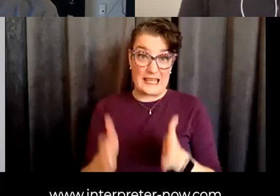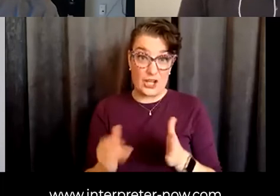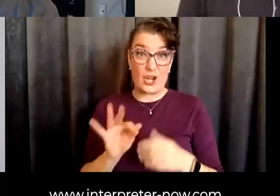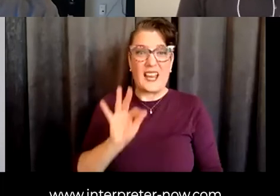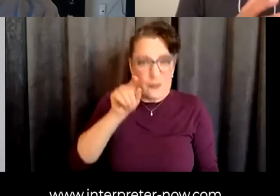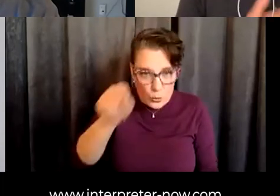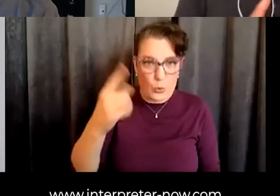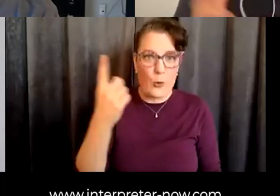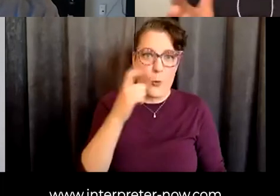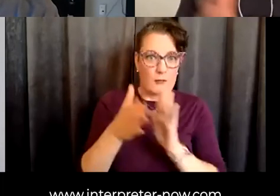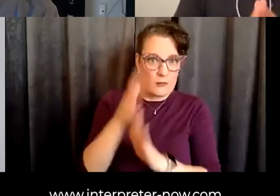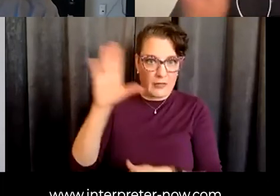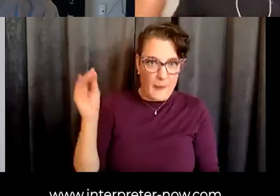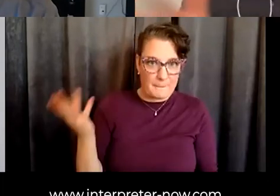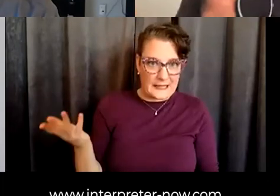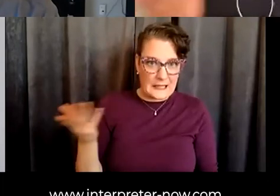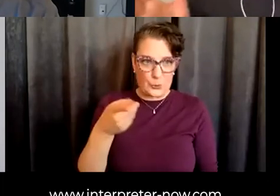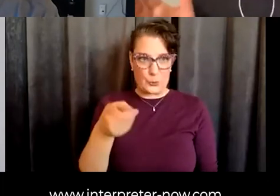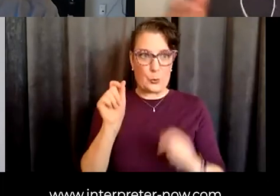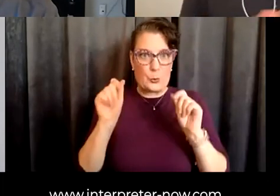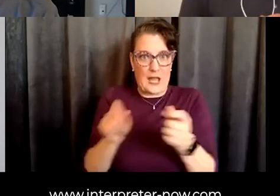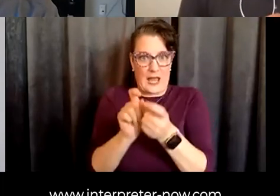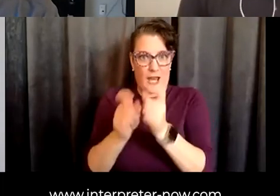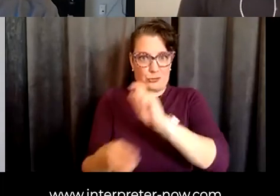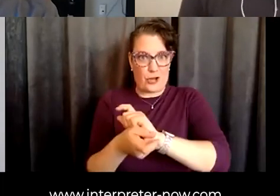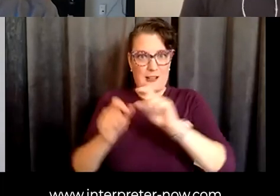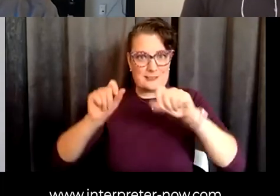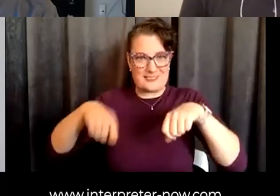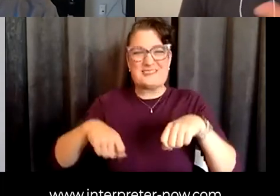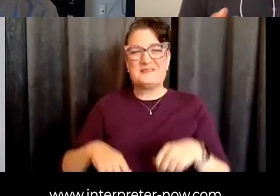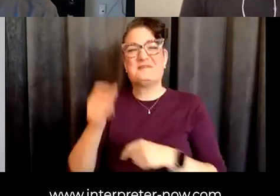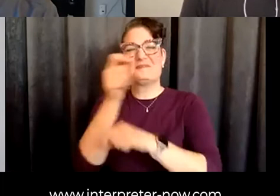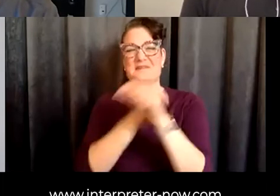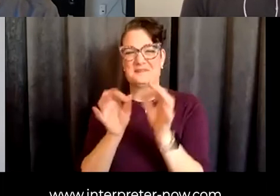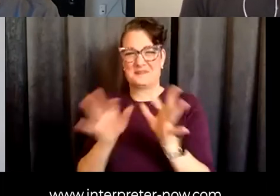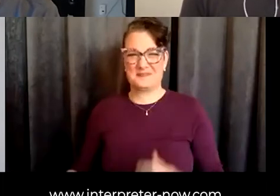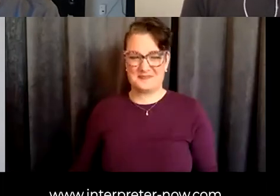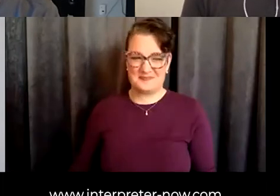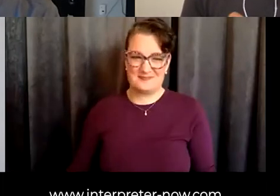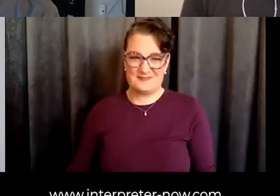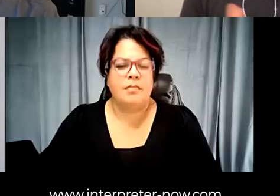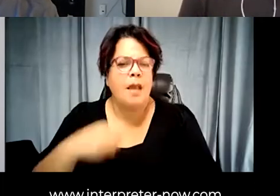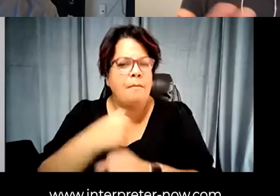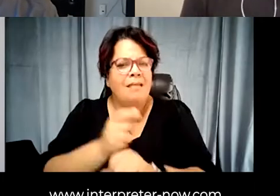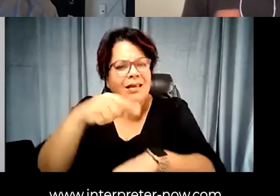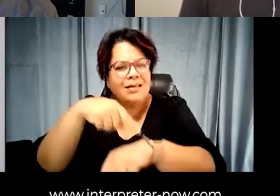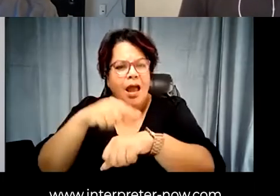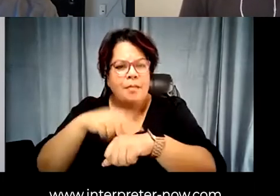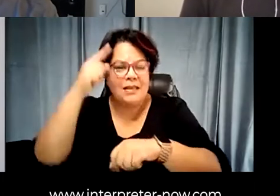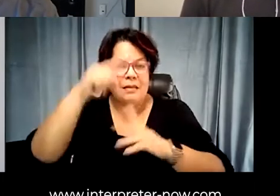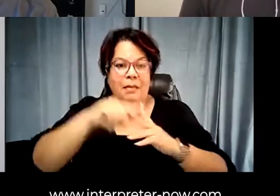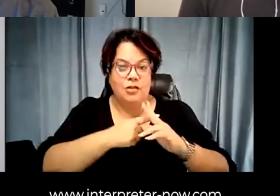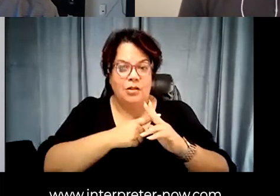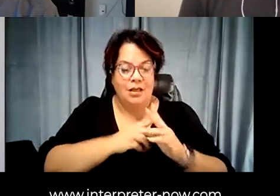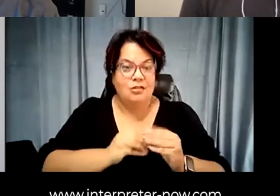company, you can make the adjustment. And then, you know, make the time, I think early on, especially startup